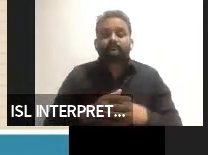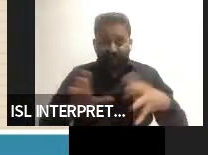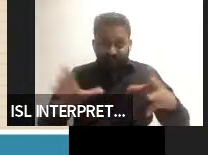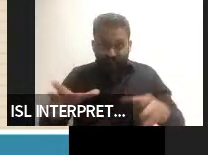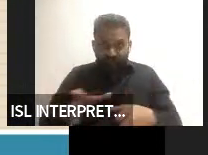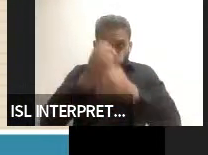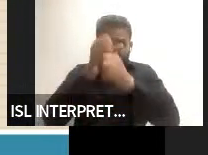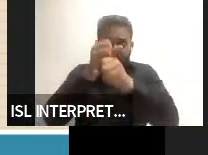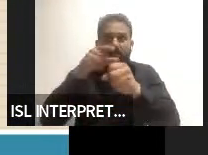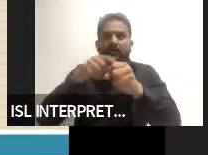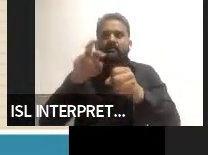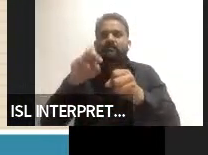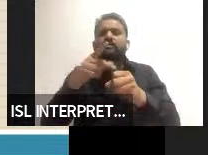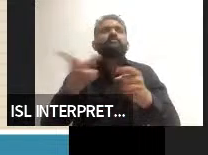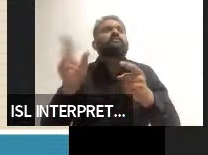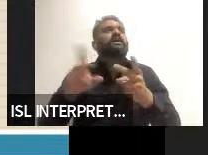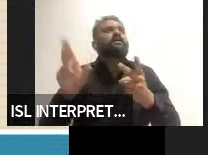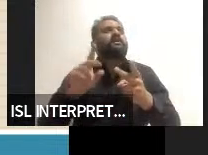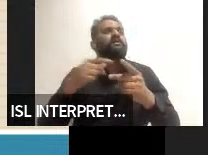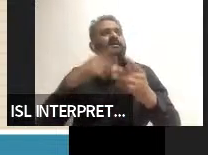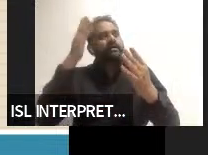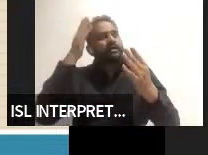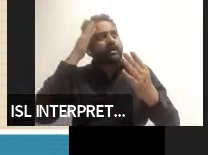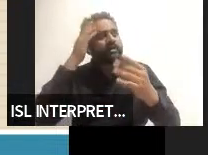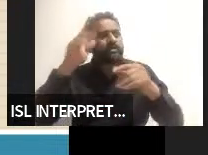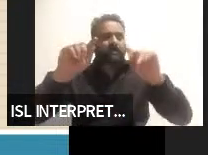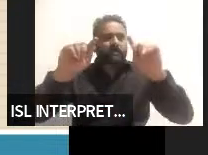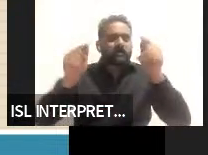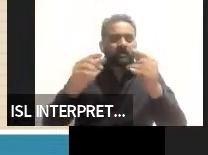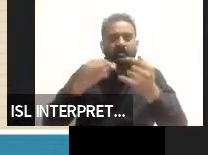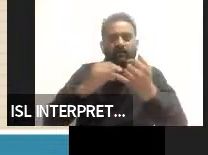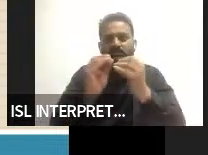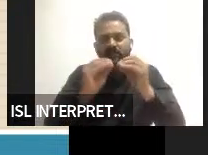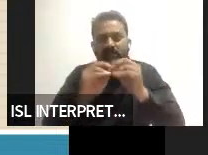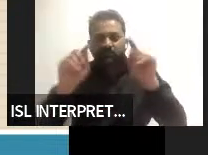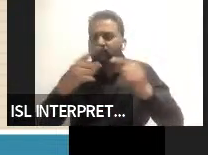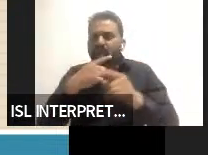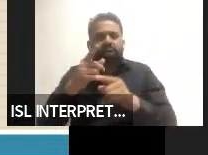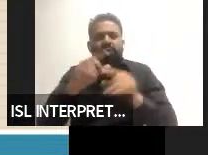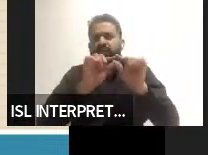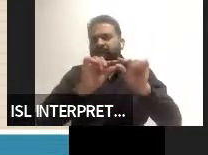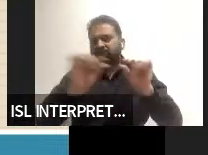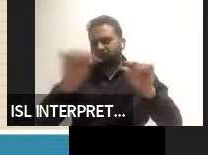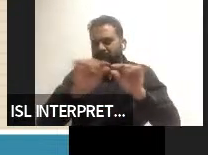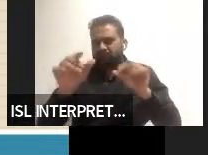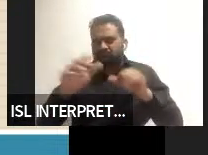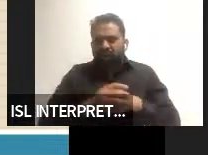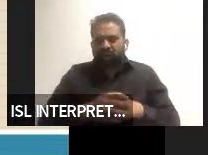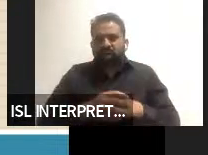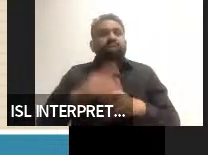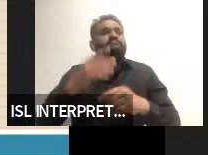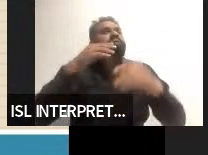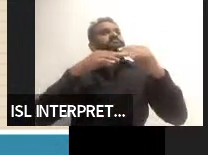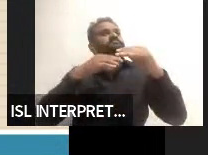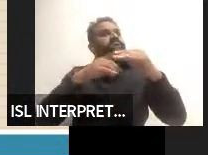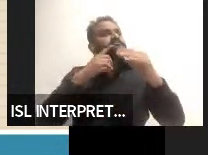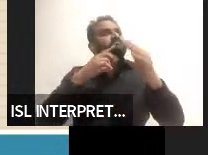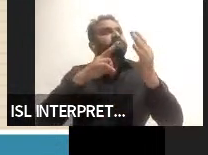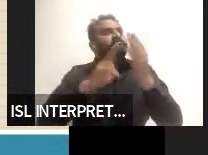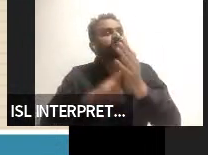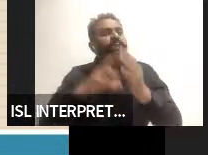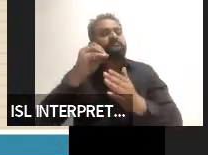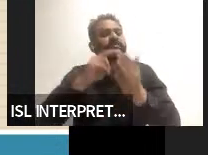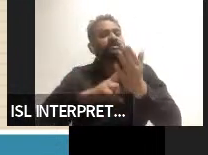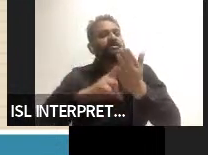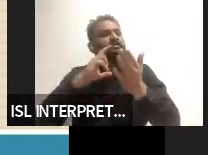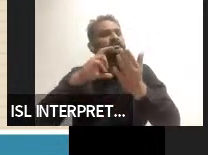have every time heading or subheading. Even the sentences like in conclusion, therefore, and